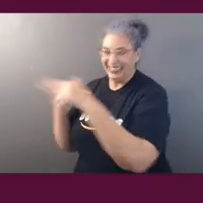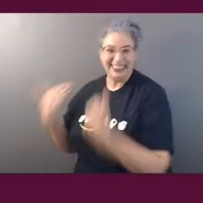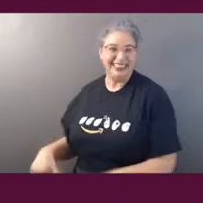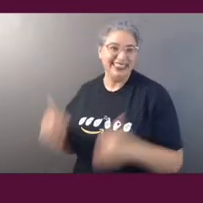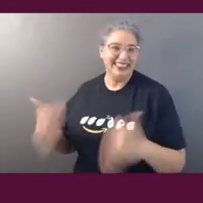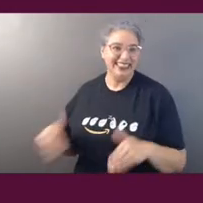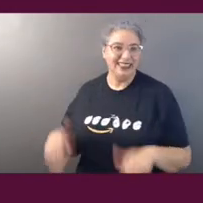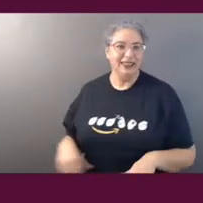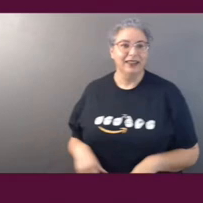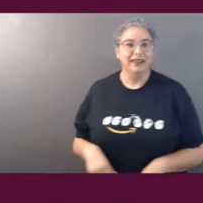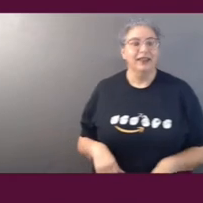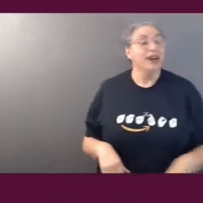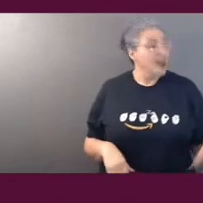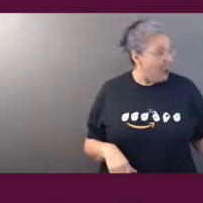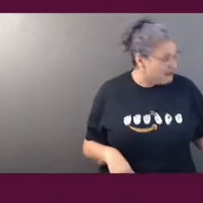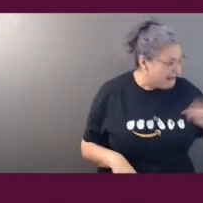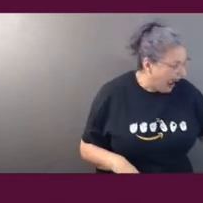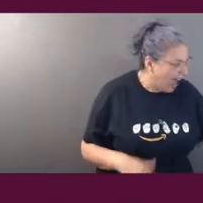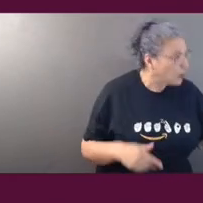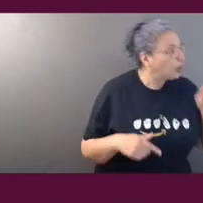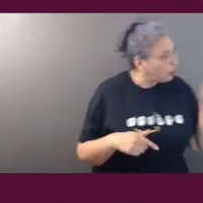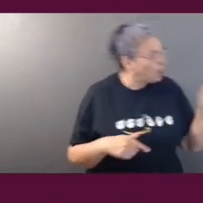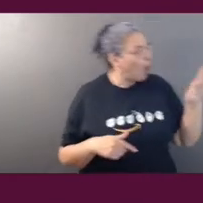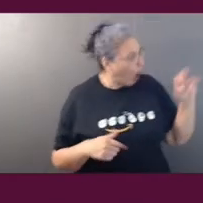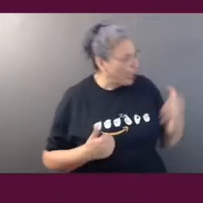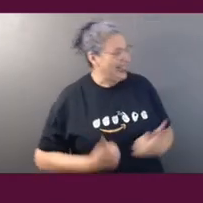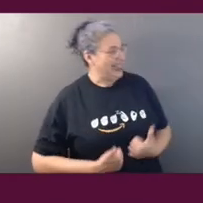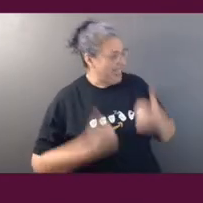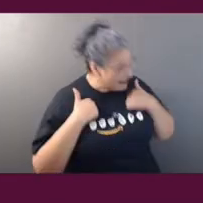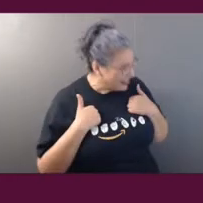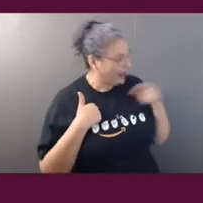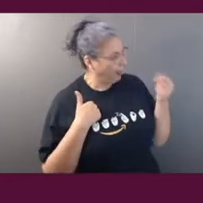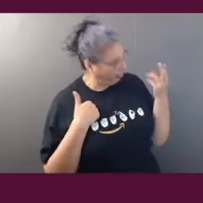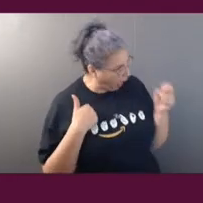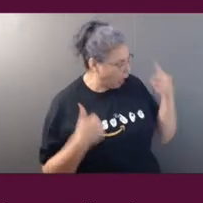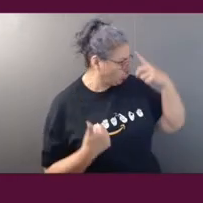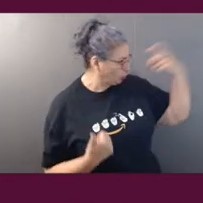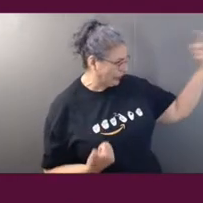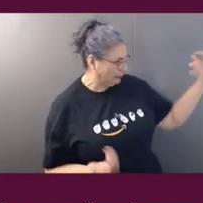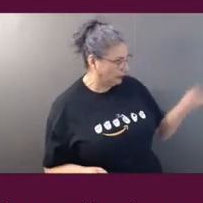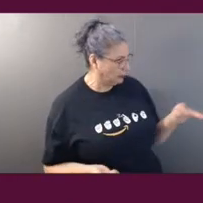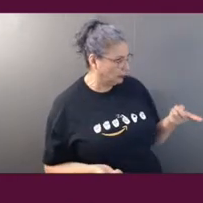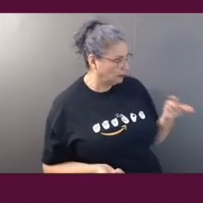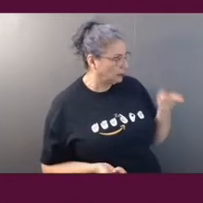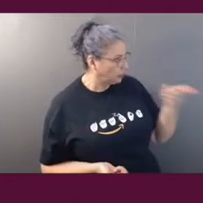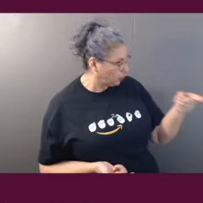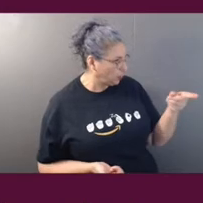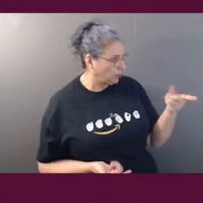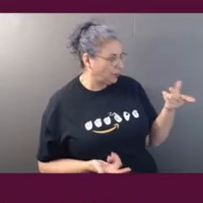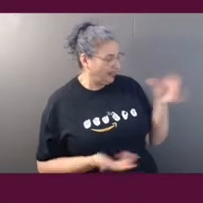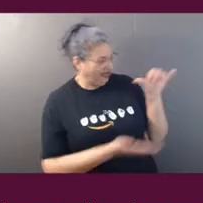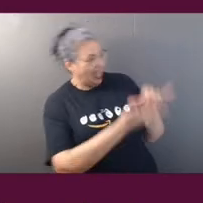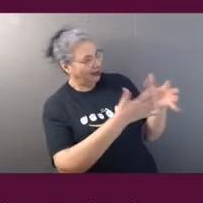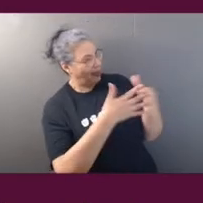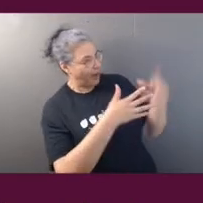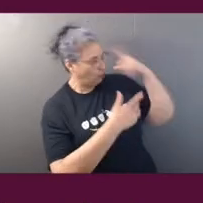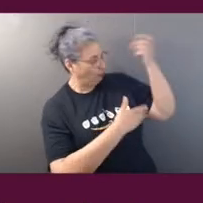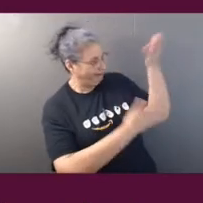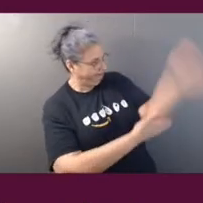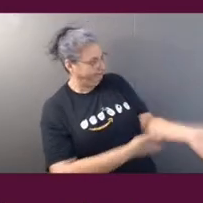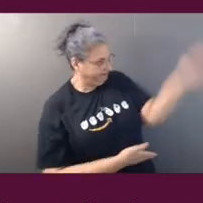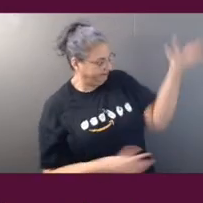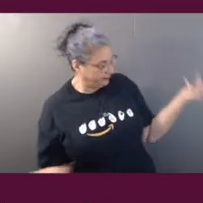That just makes, you are living the dream. You are the dream realized in so many ways. And it makes me